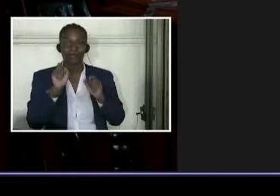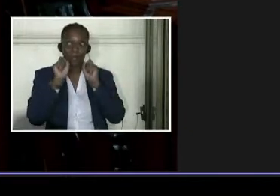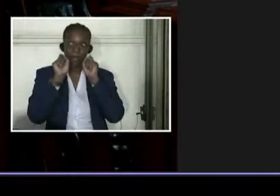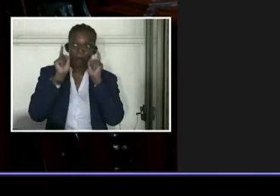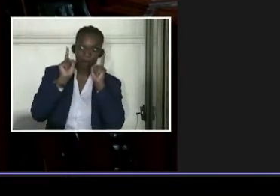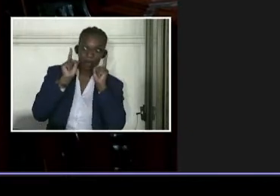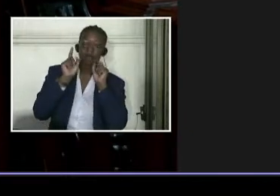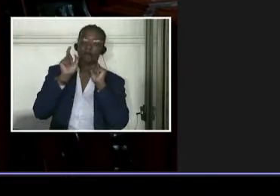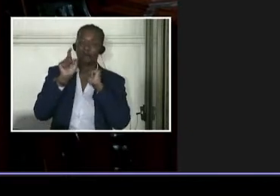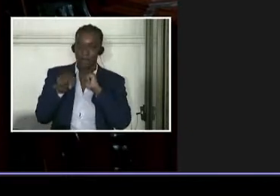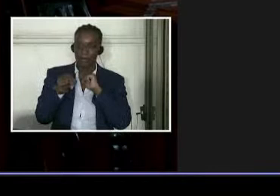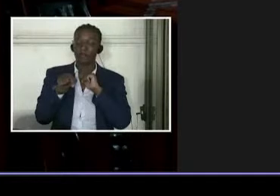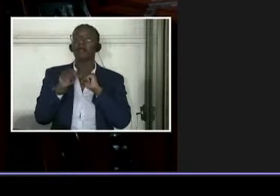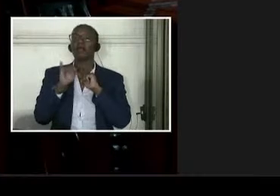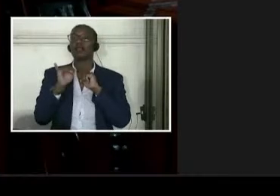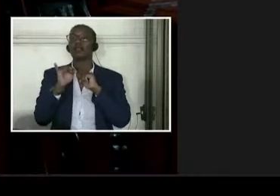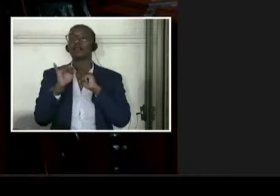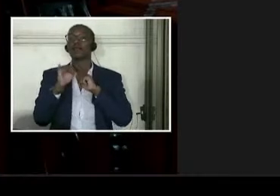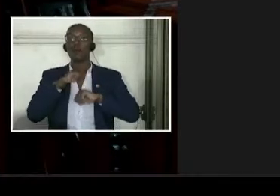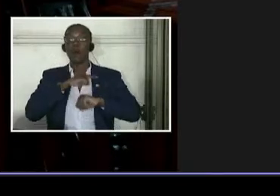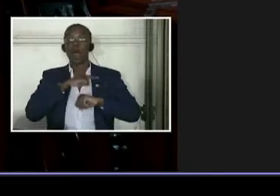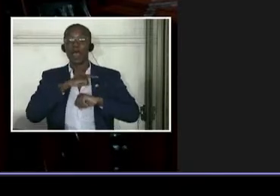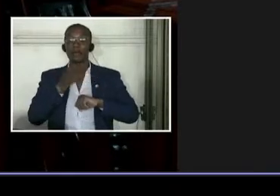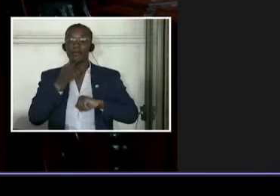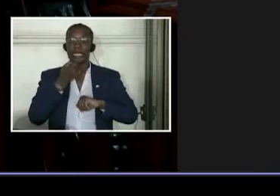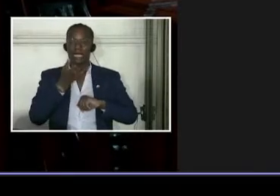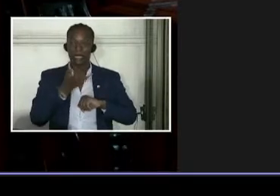been, you'll know why I'm saying this.